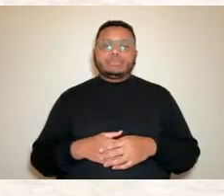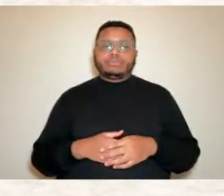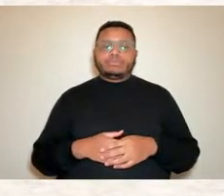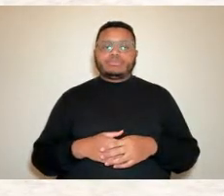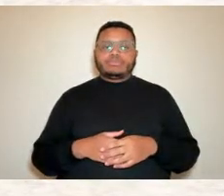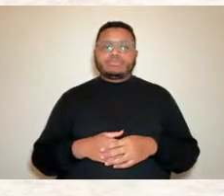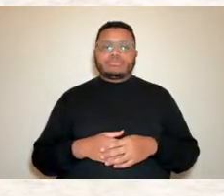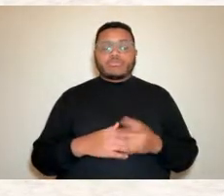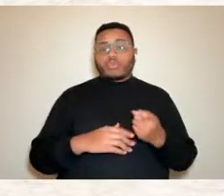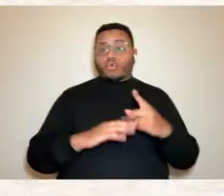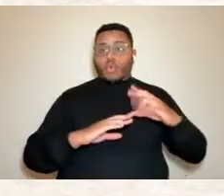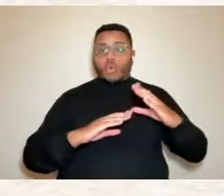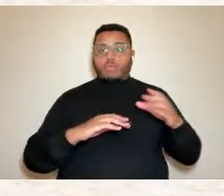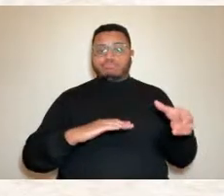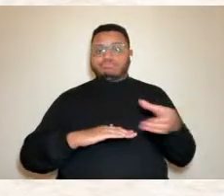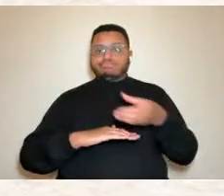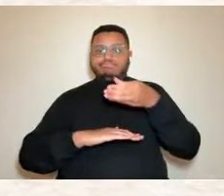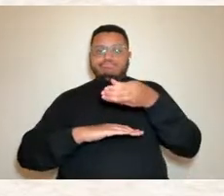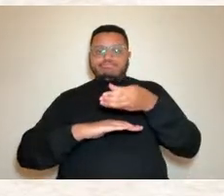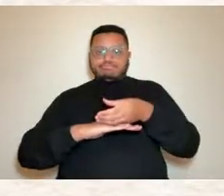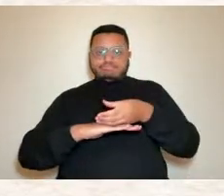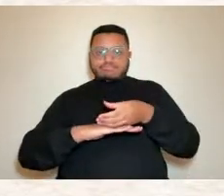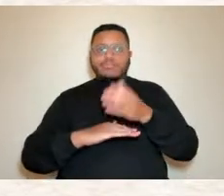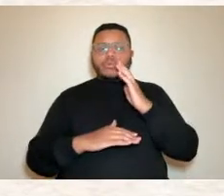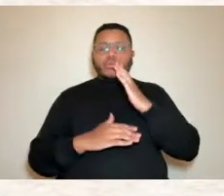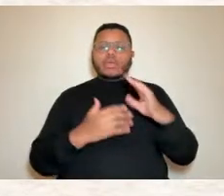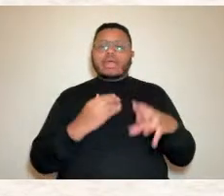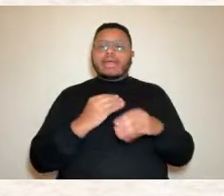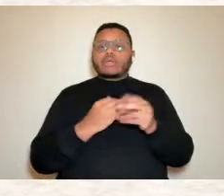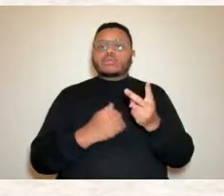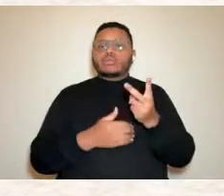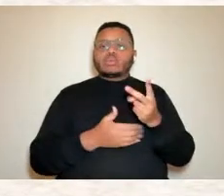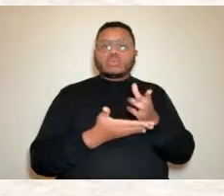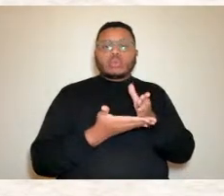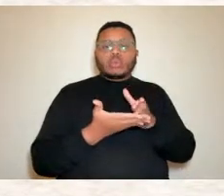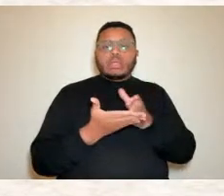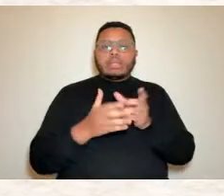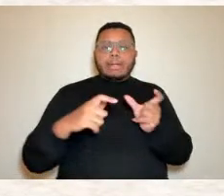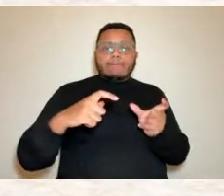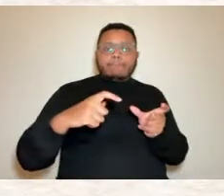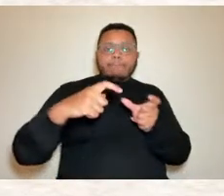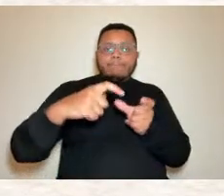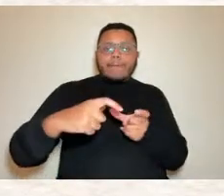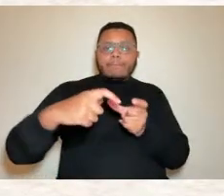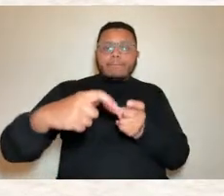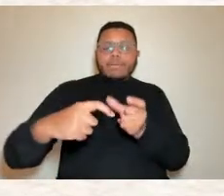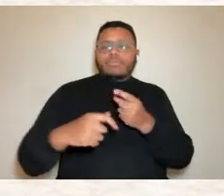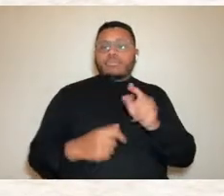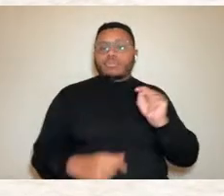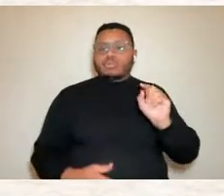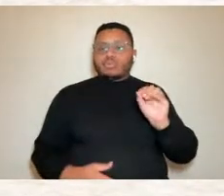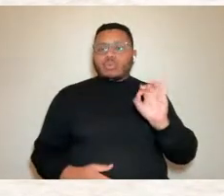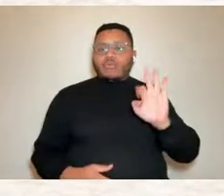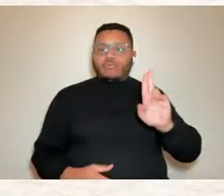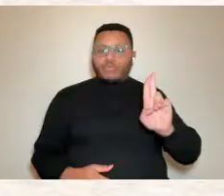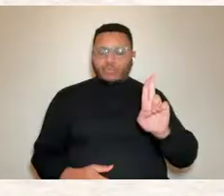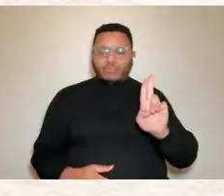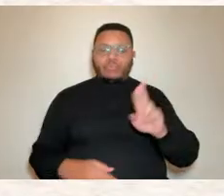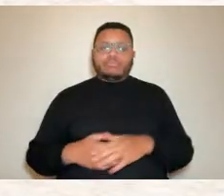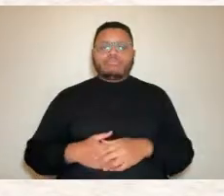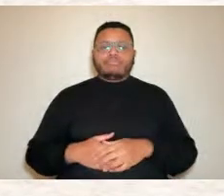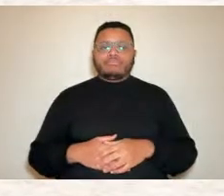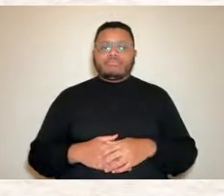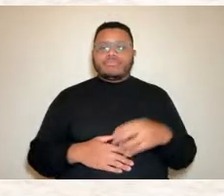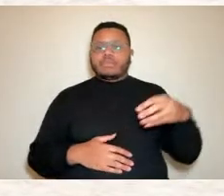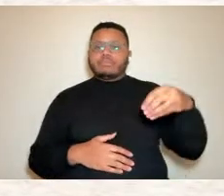And right on top, I'm going to add in 2 strips of tofu and